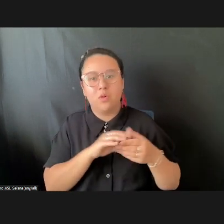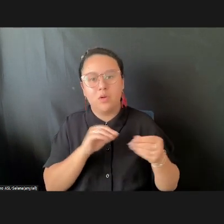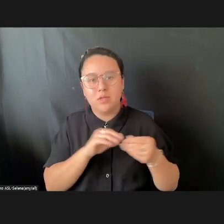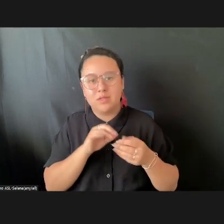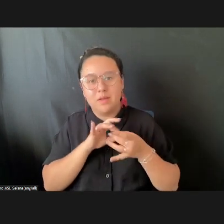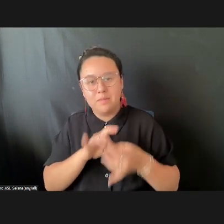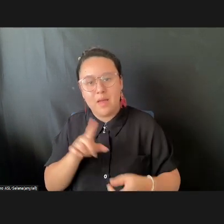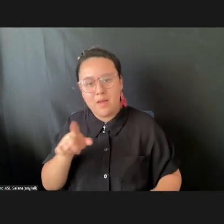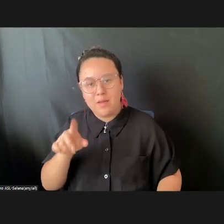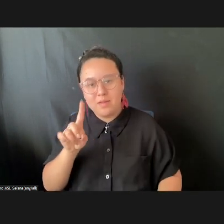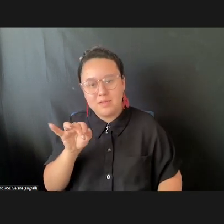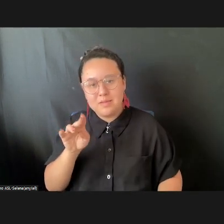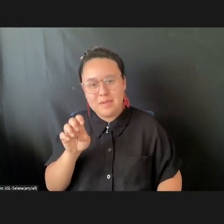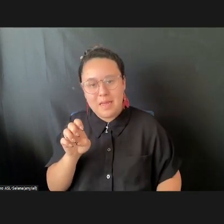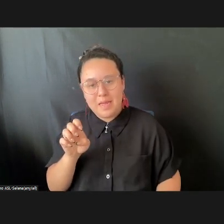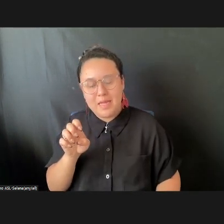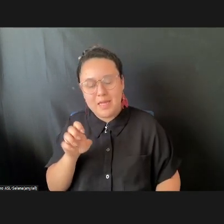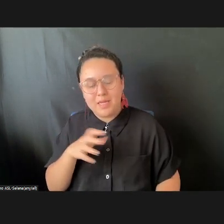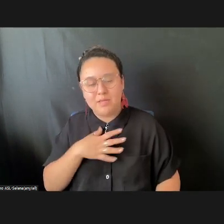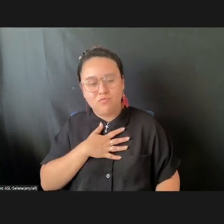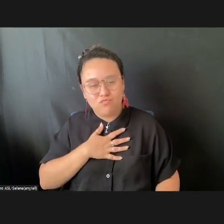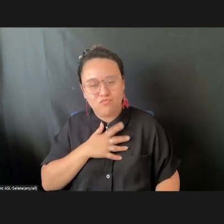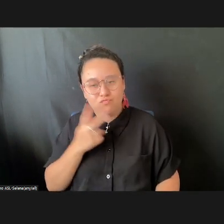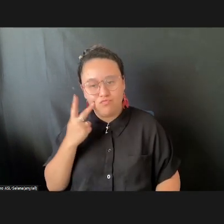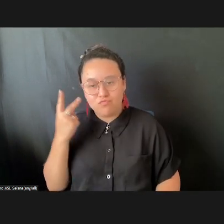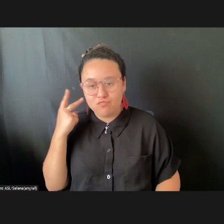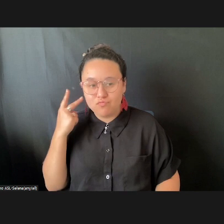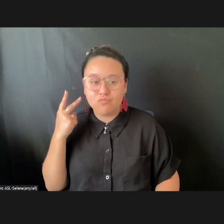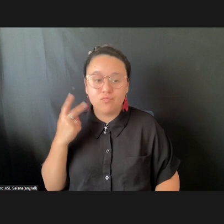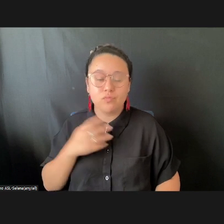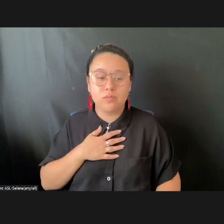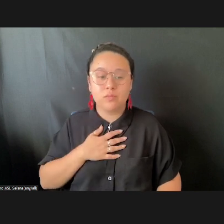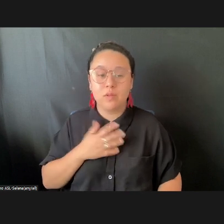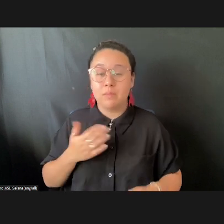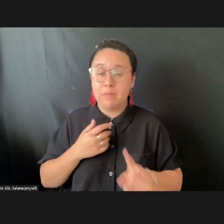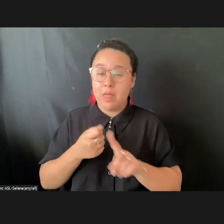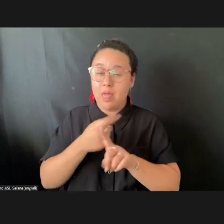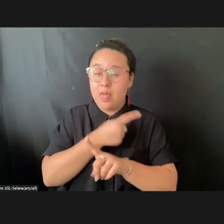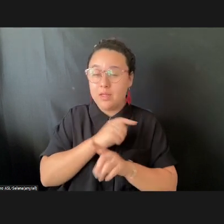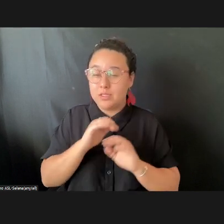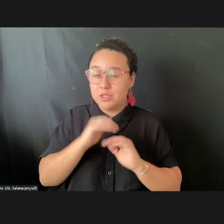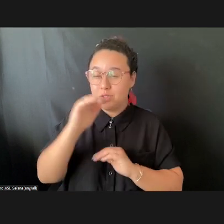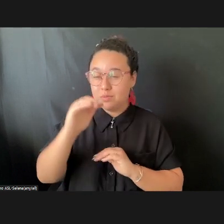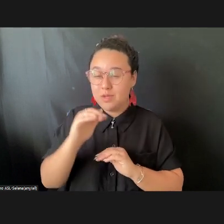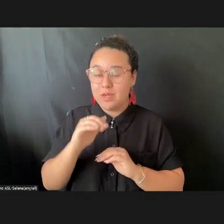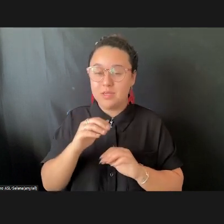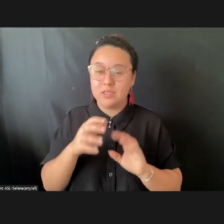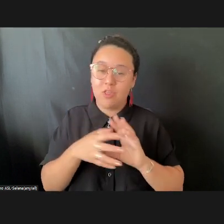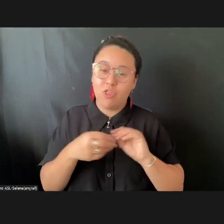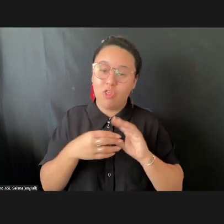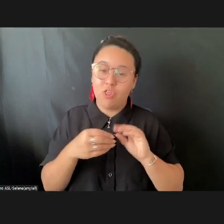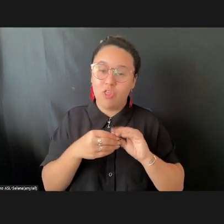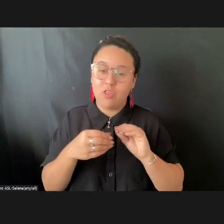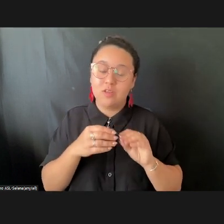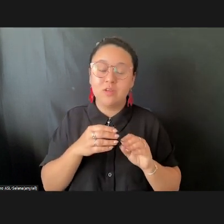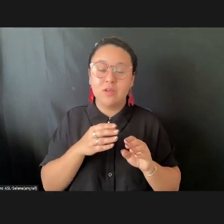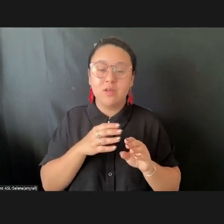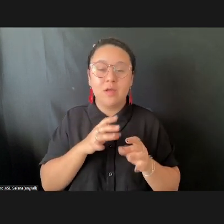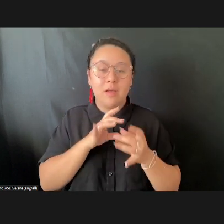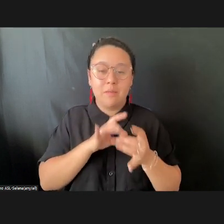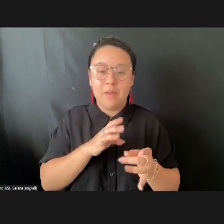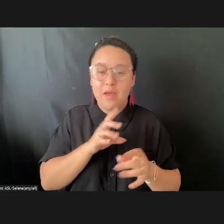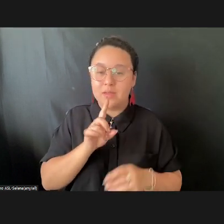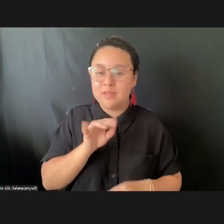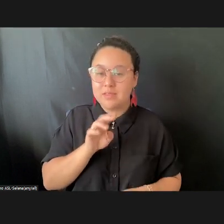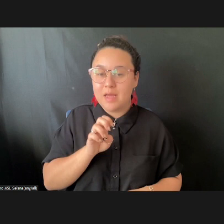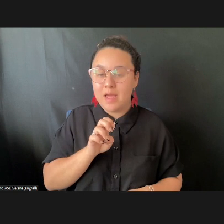Diane. And I might have digressed too much with stories about Diane and her career, but permit me to